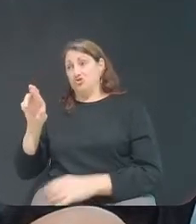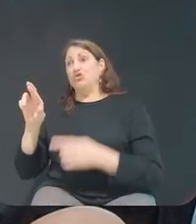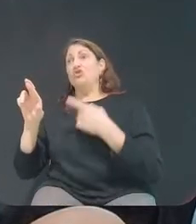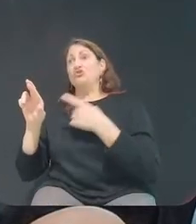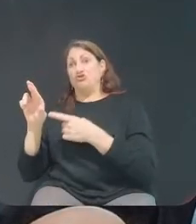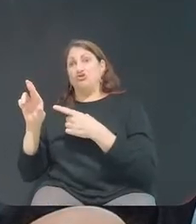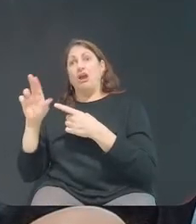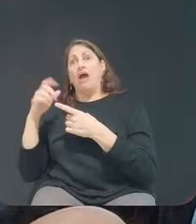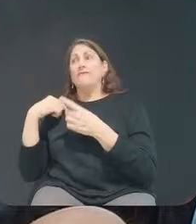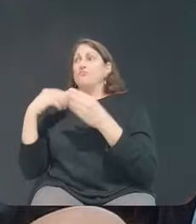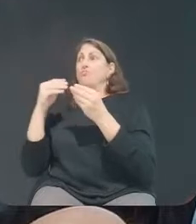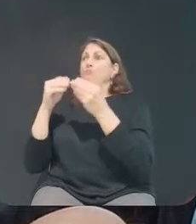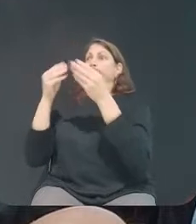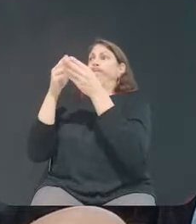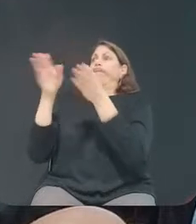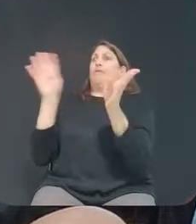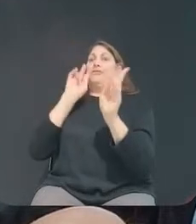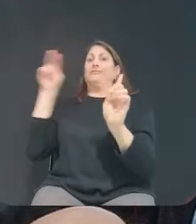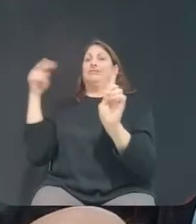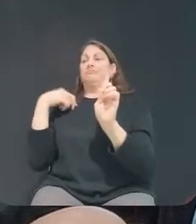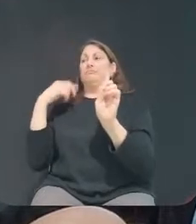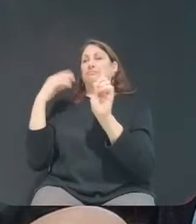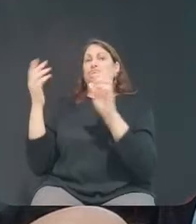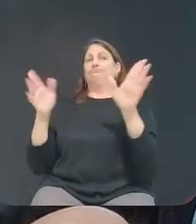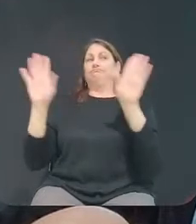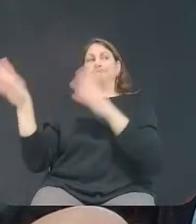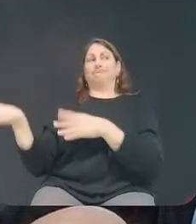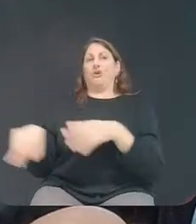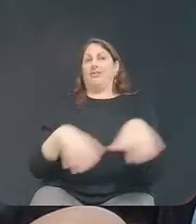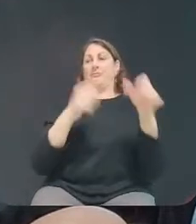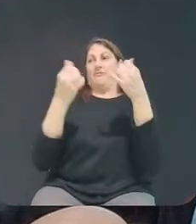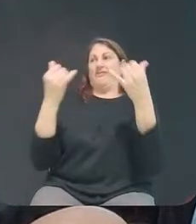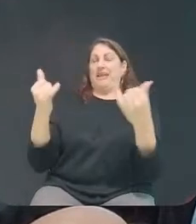to Nickelsville and beyond, and she'll take over from here.